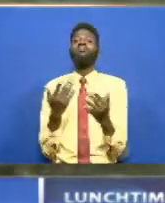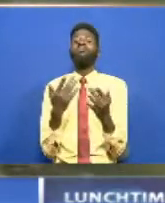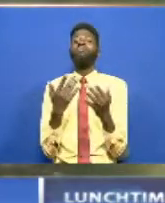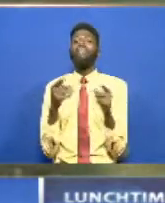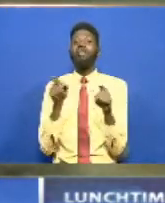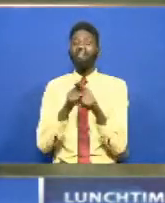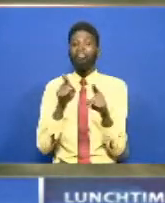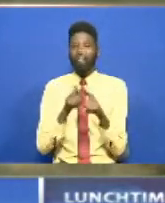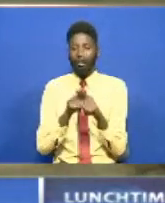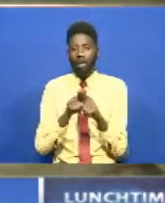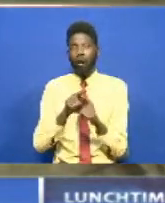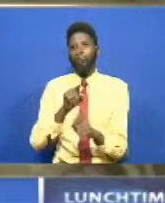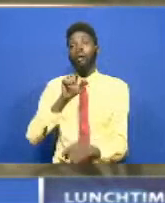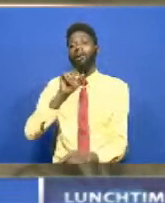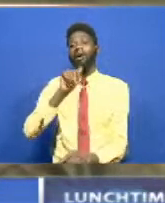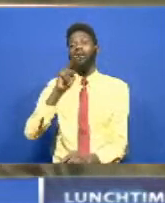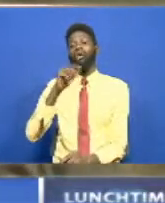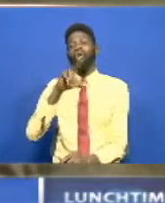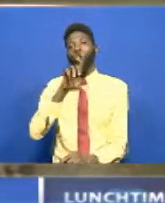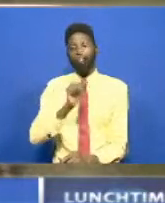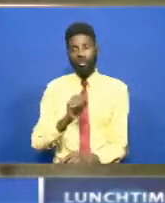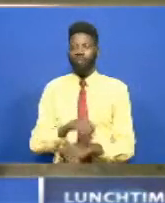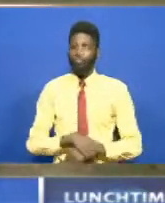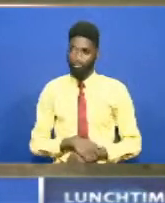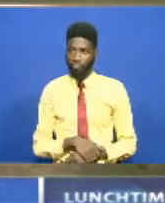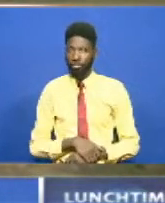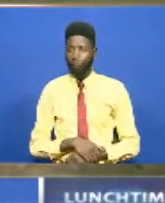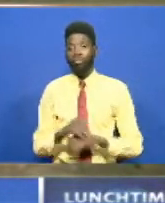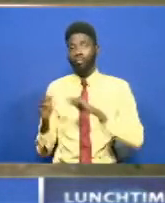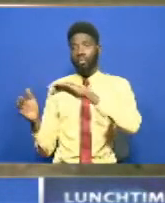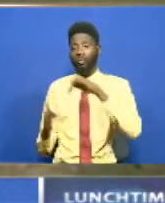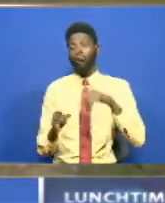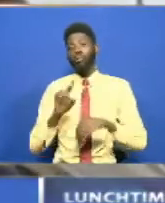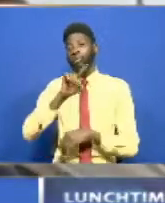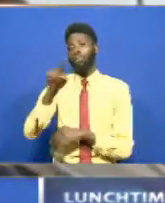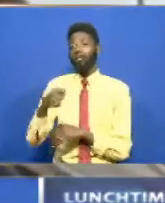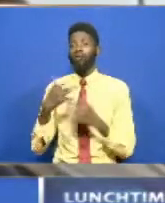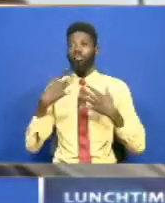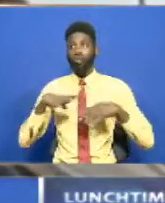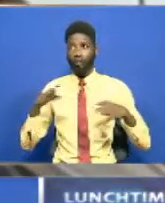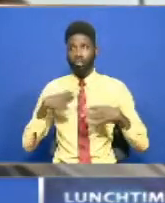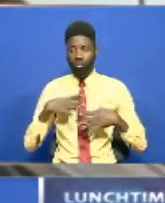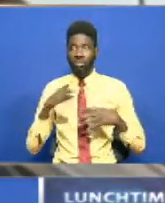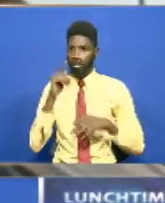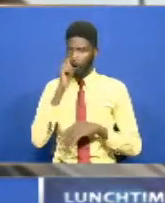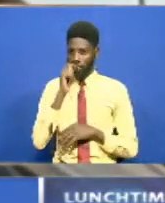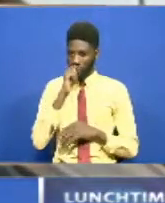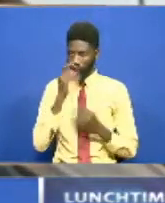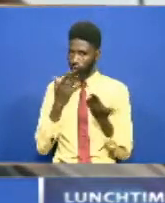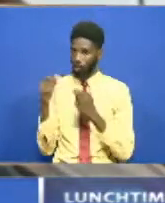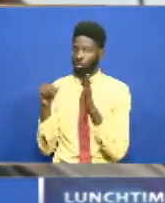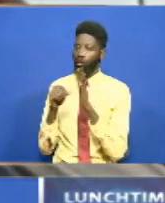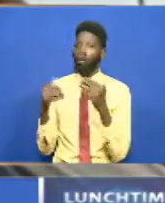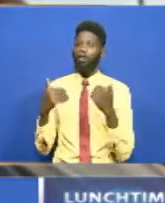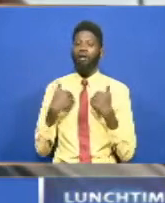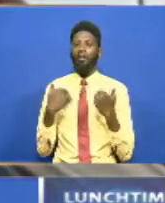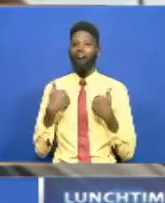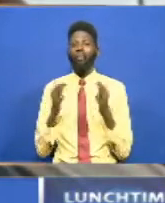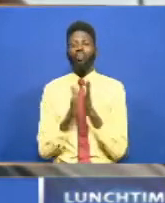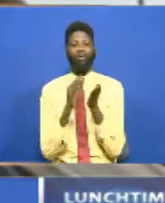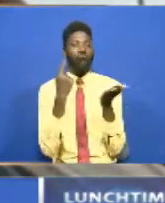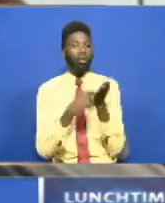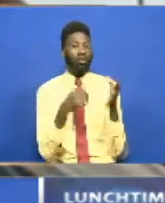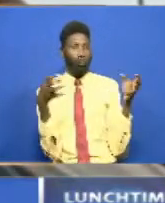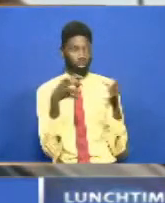over 100,000 people in Uganda and Tanzania have been hurt by human rights violations linked to Total's oil operations in Uganda, two